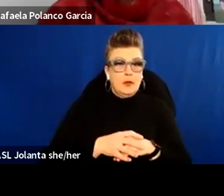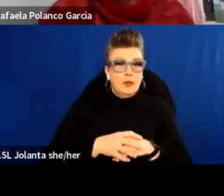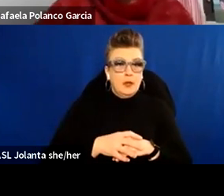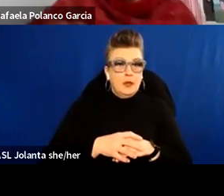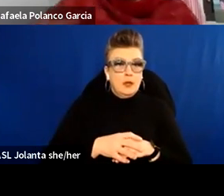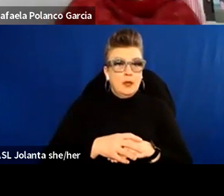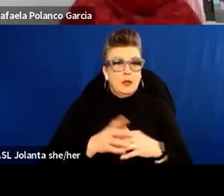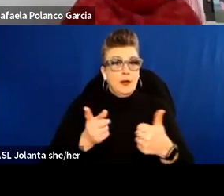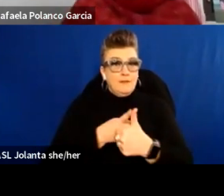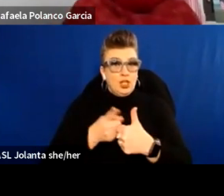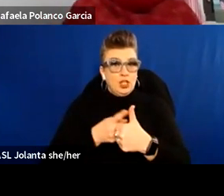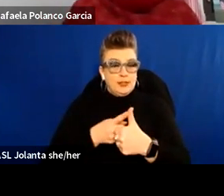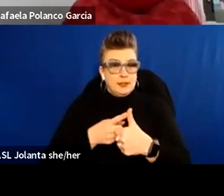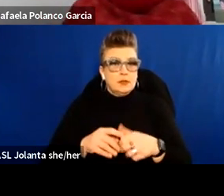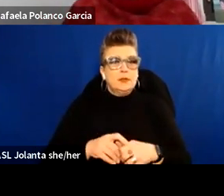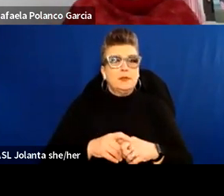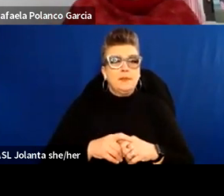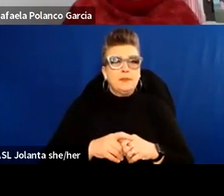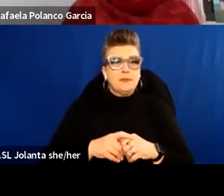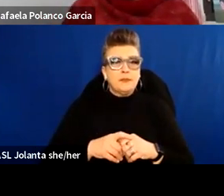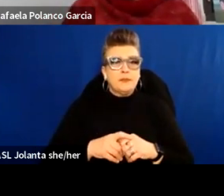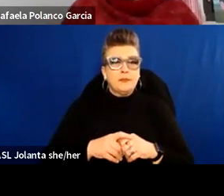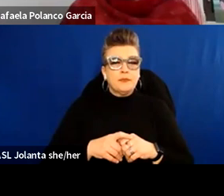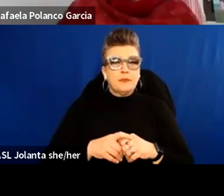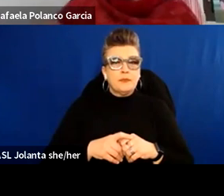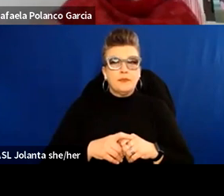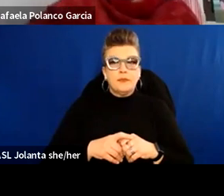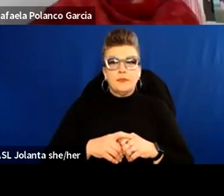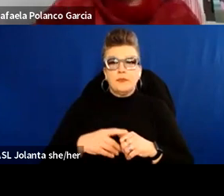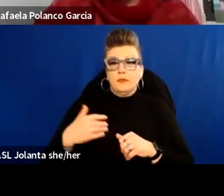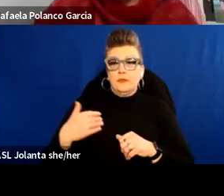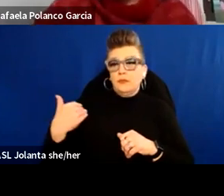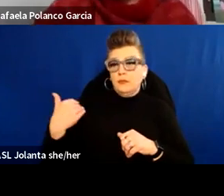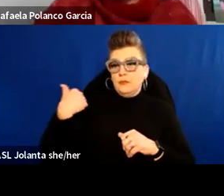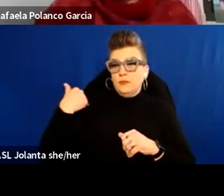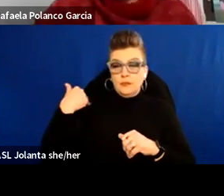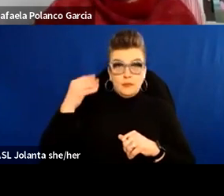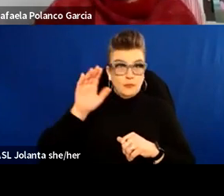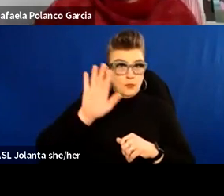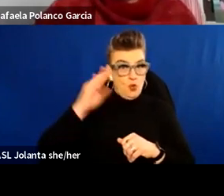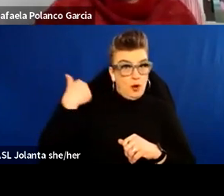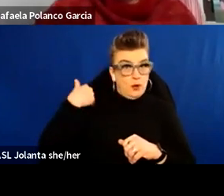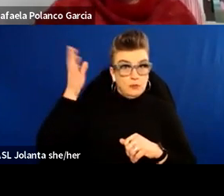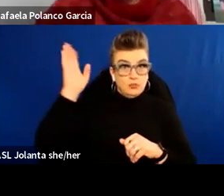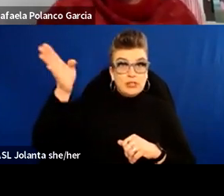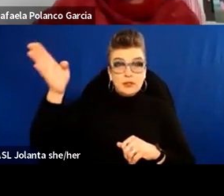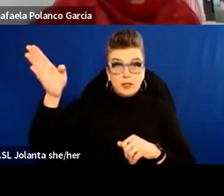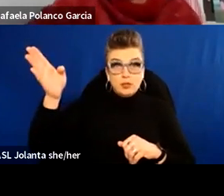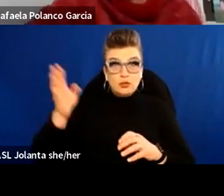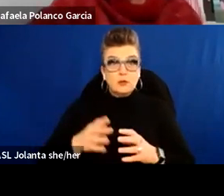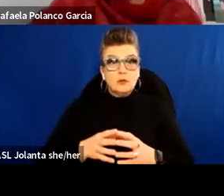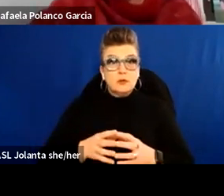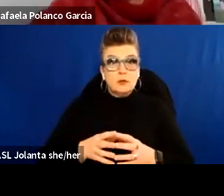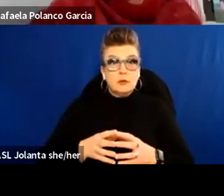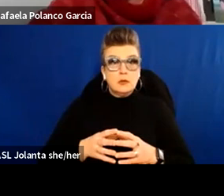uh the uh presentation last time the just